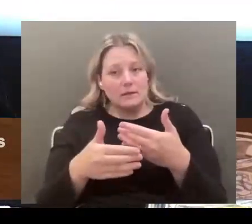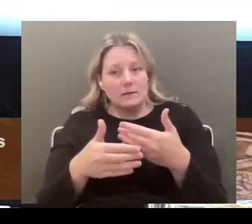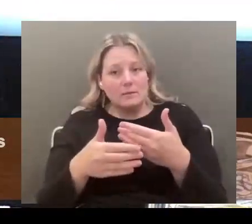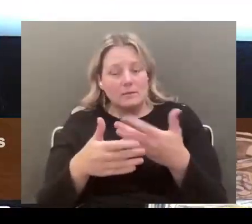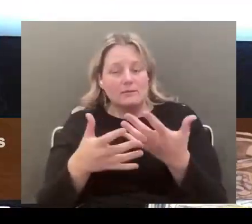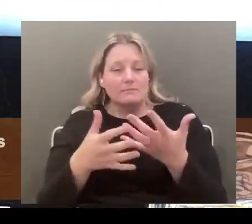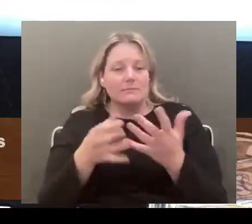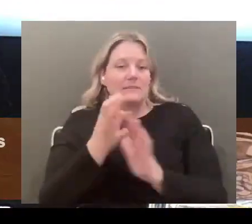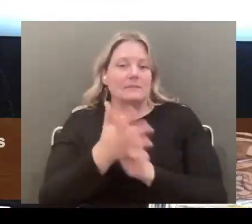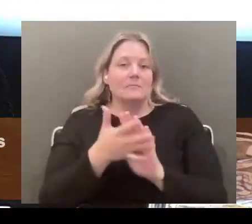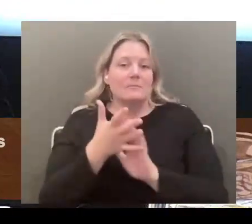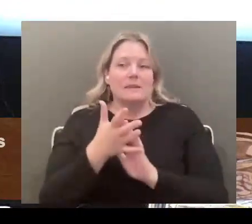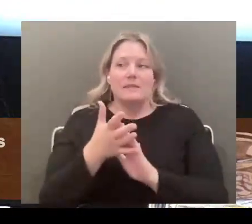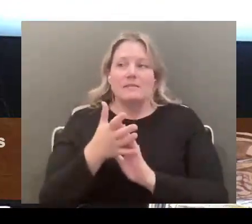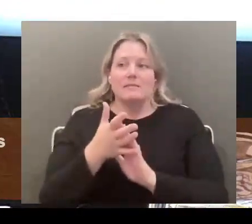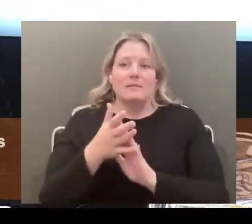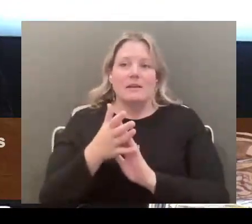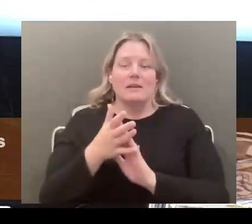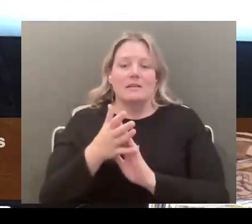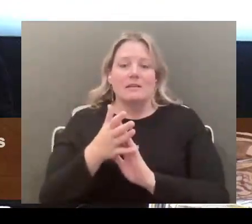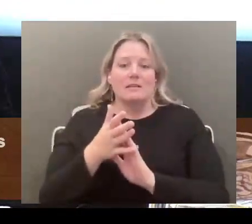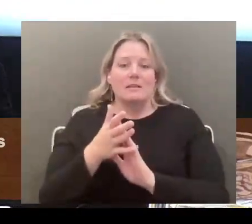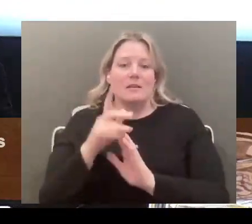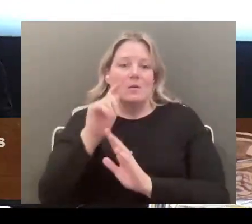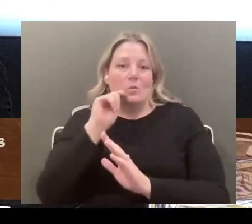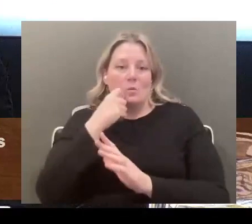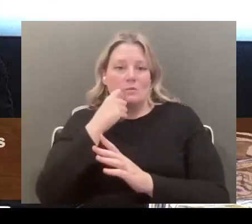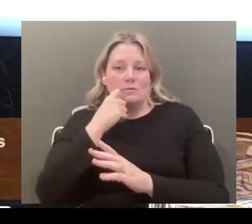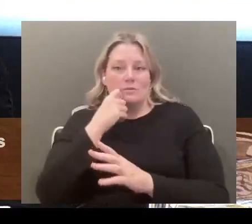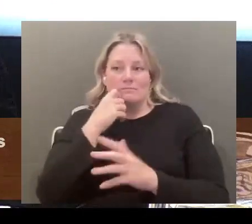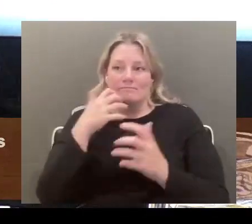satisfies the concerns raised.